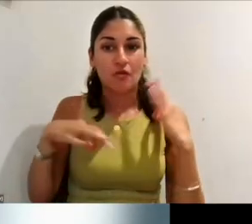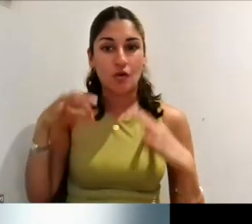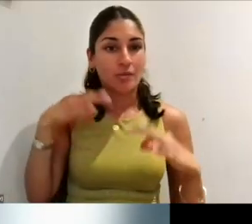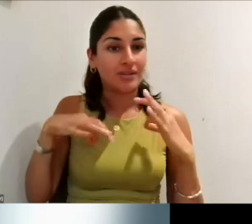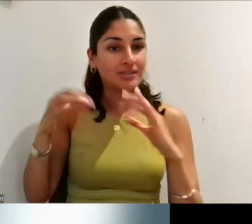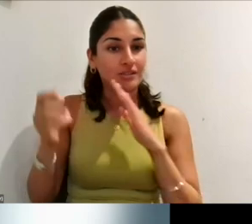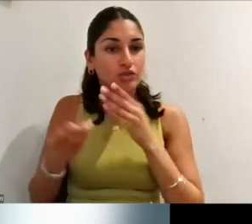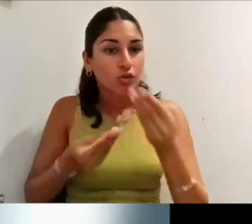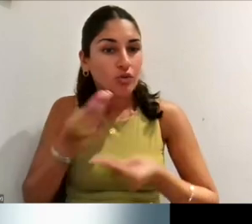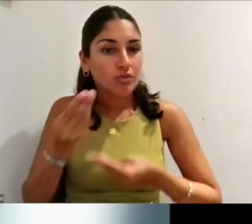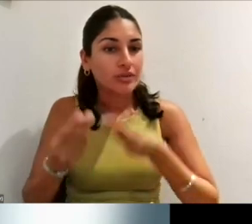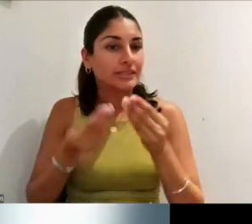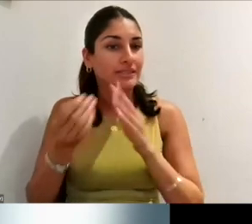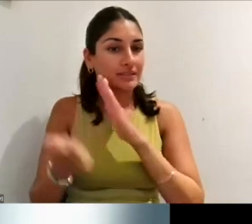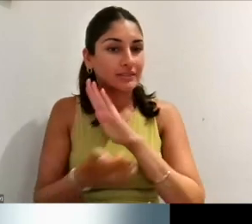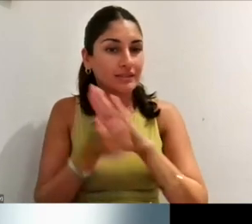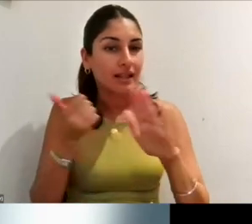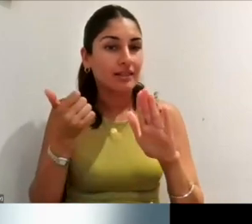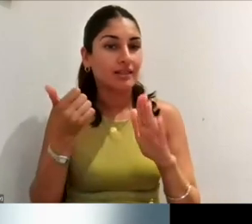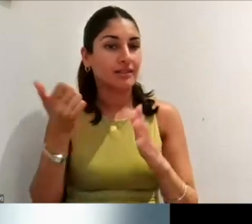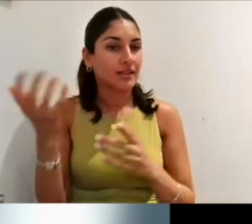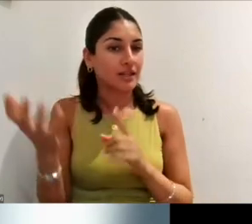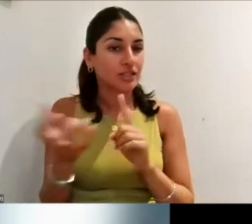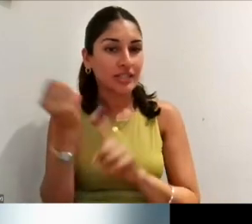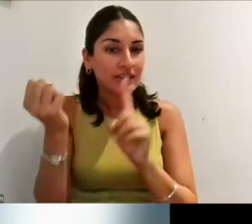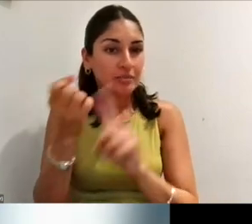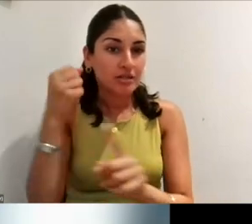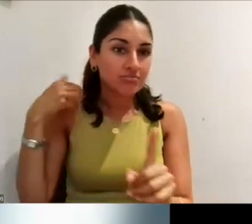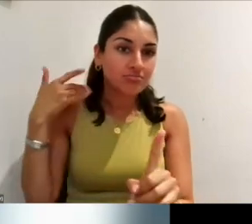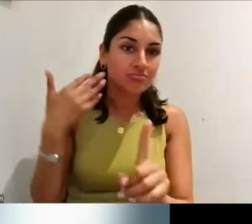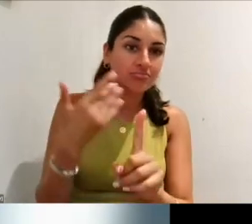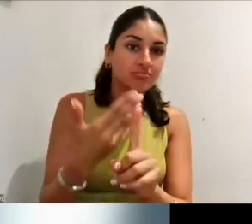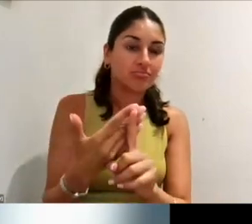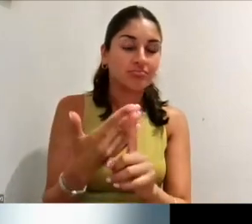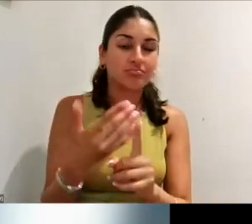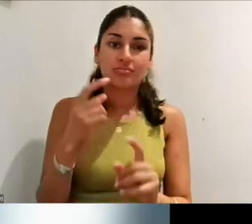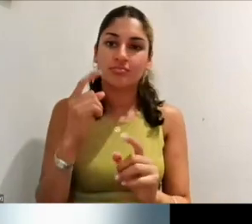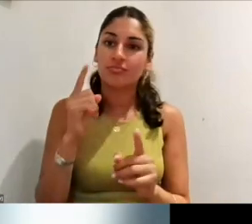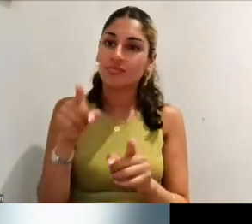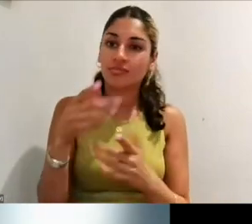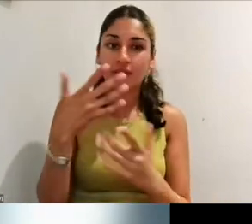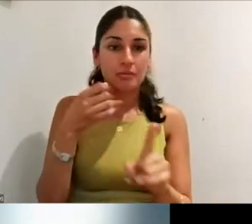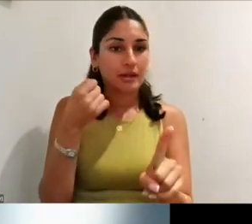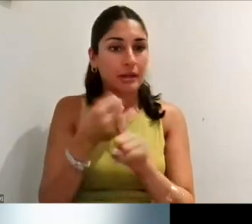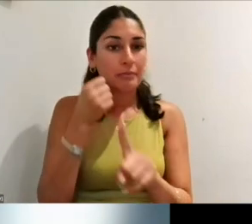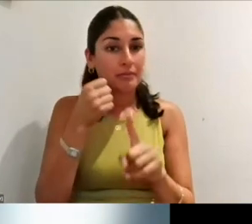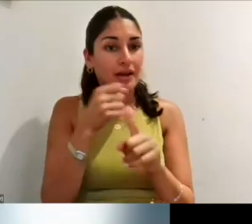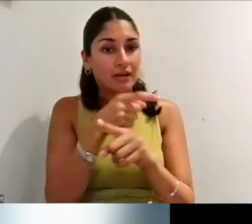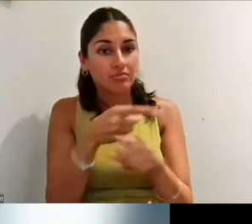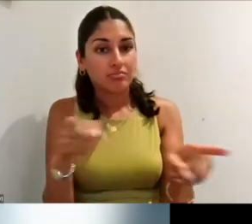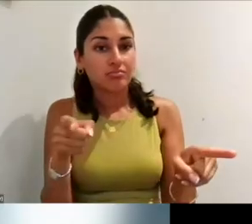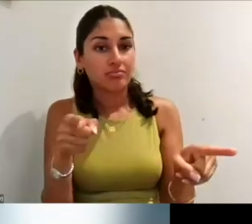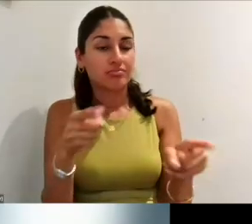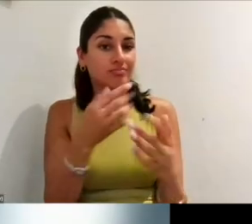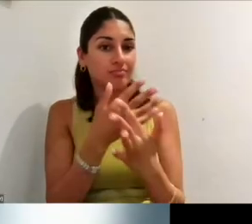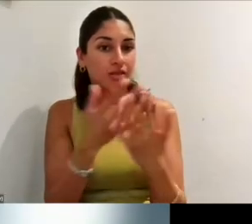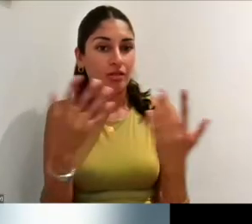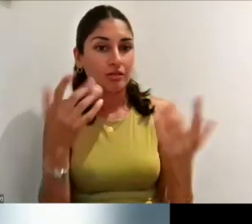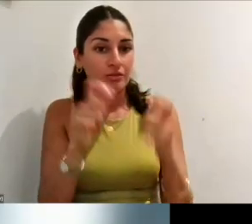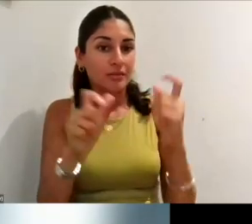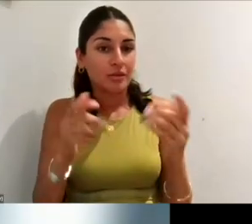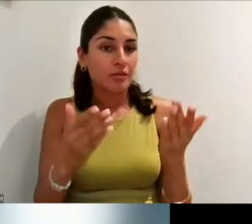achievements of what they've been able to achieve and who they've been able to impact through their words, through their